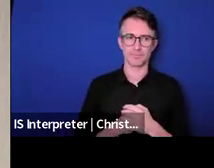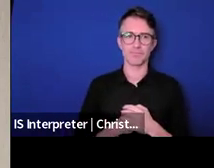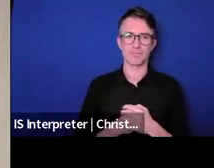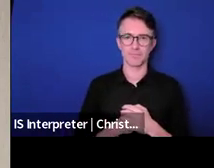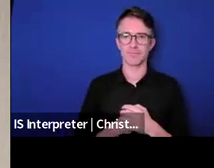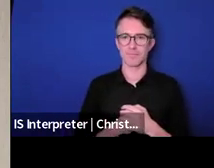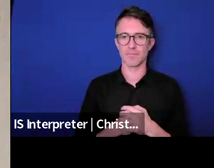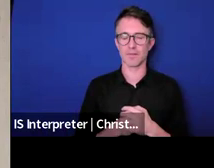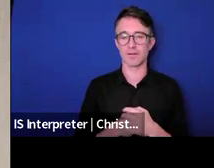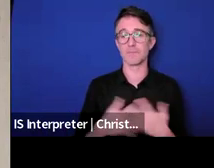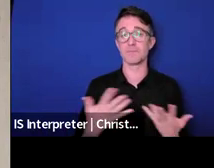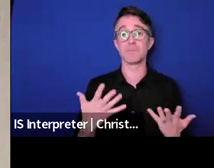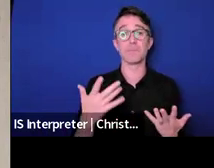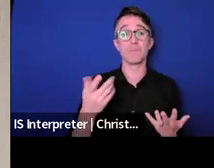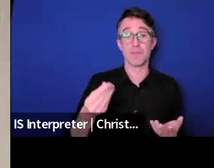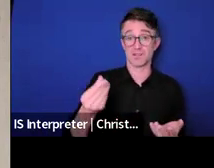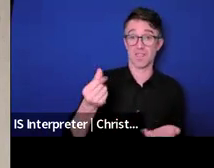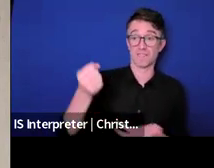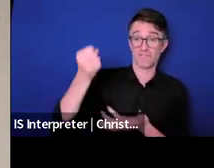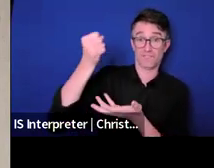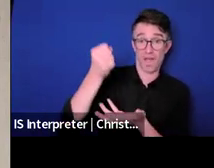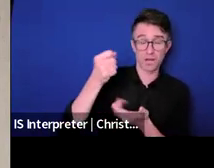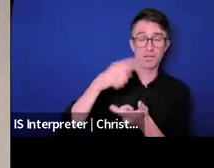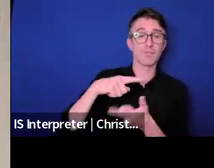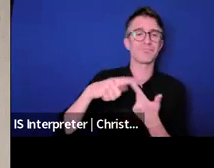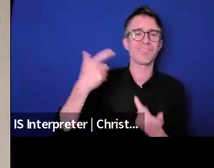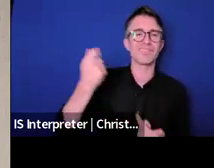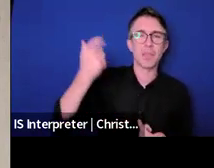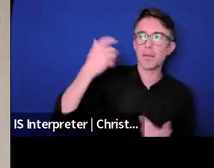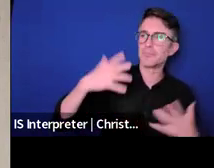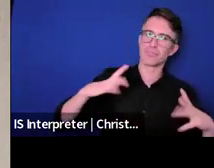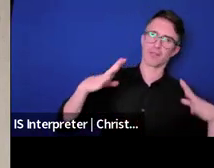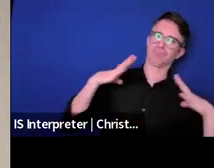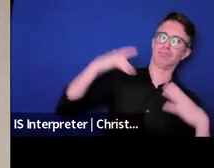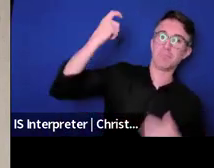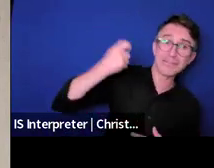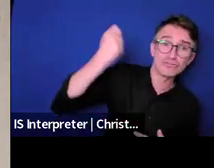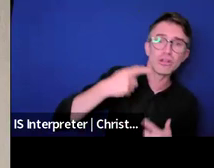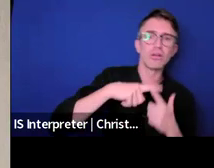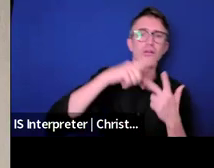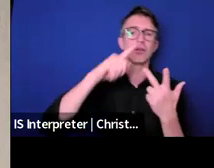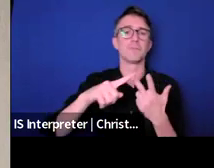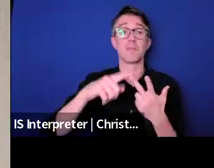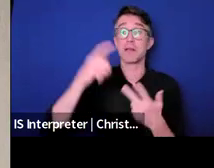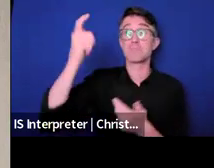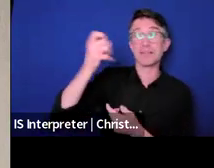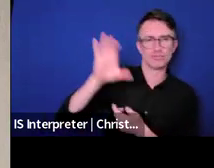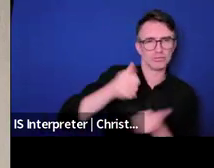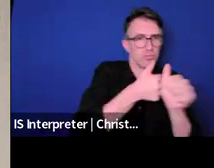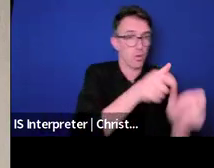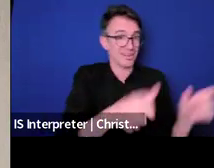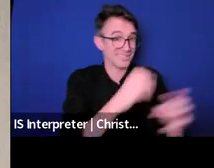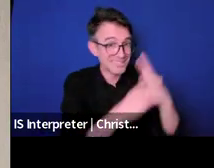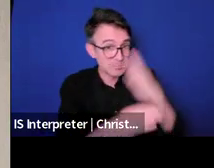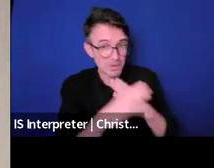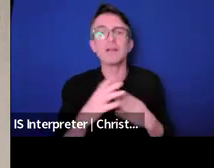pensions and benefits are in place in Armenia. They are gradually being linked to poverty levels and also increased